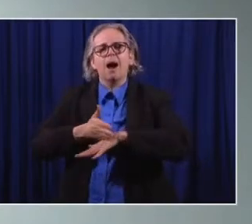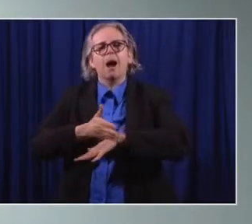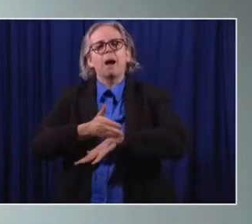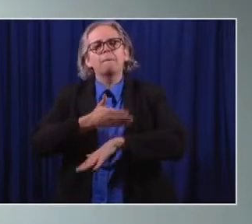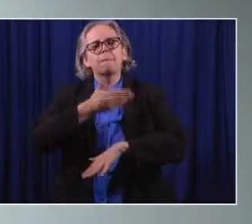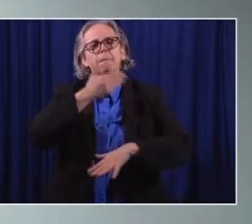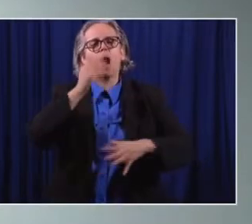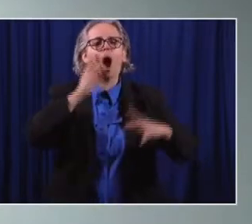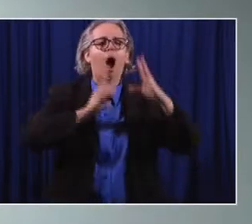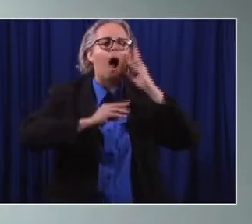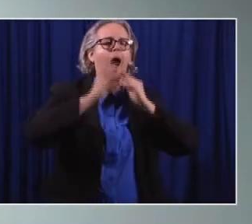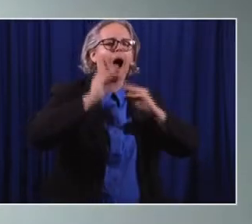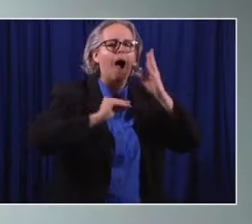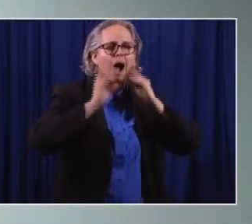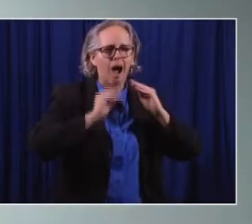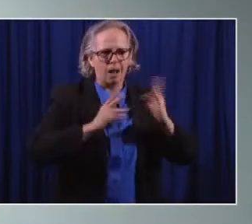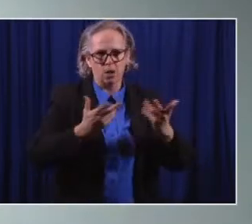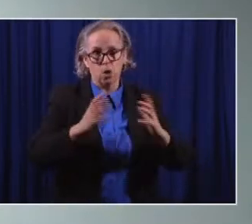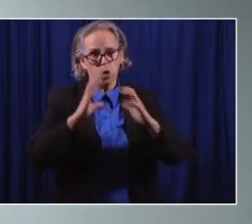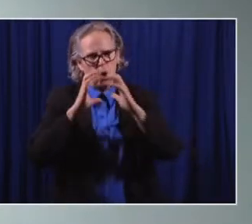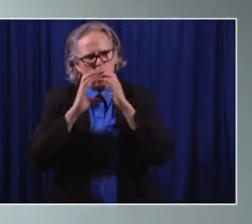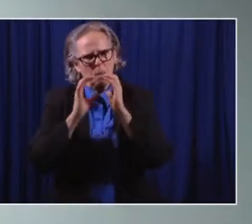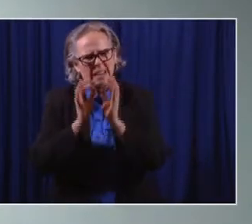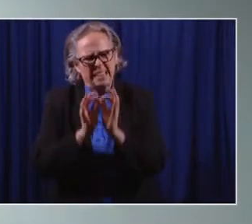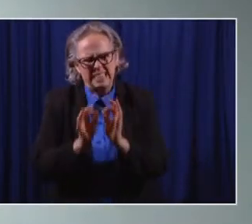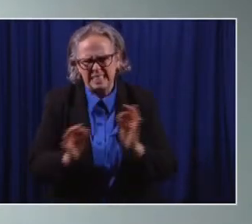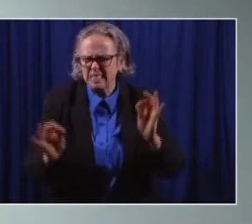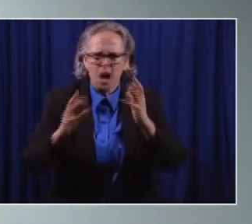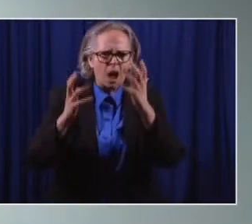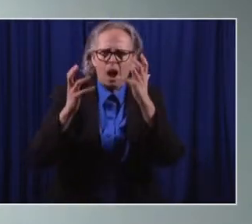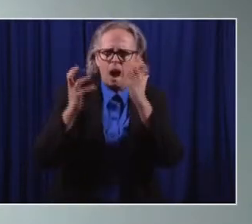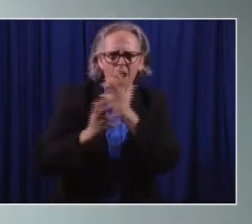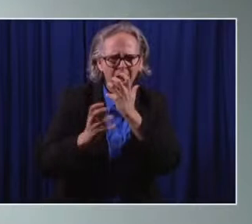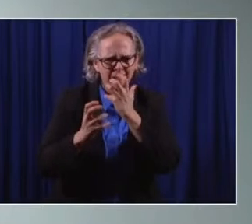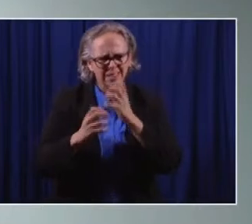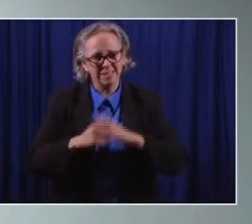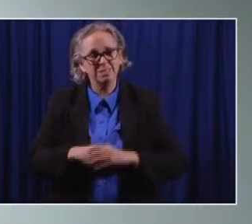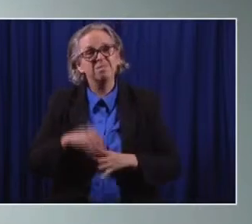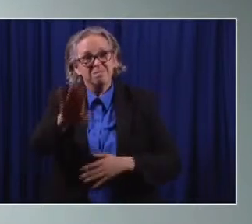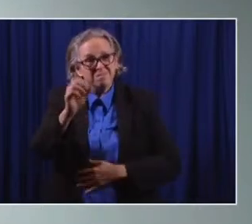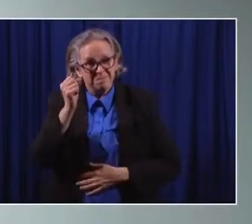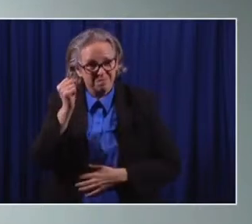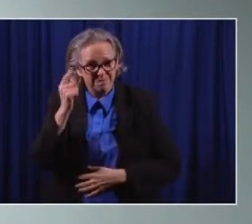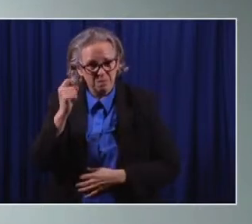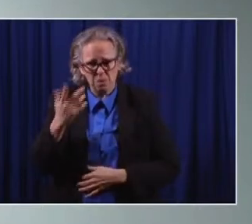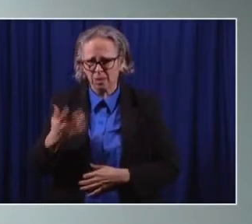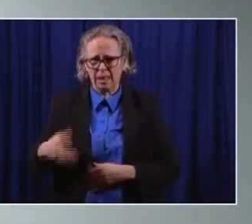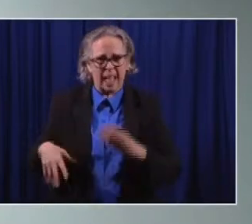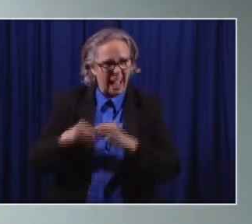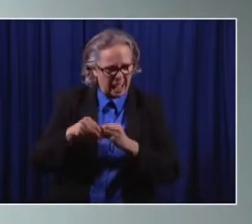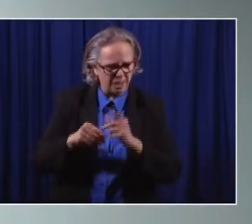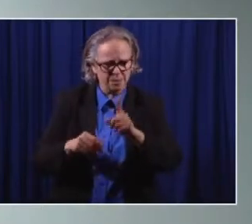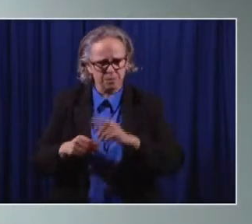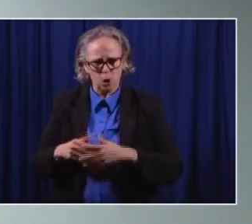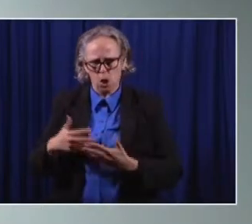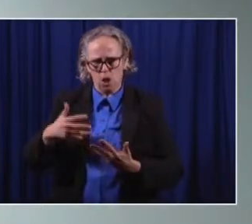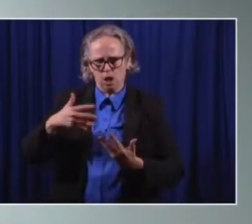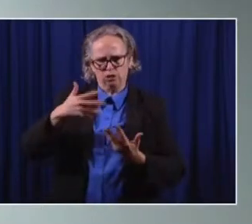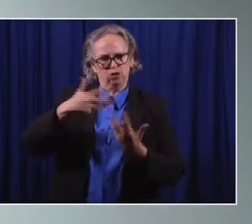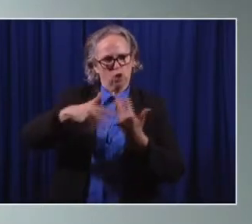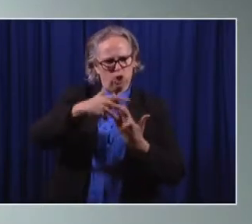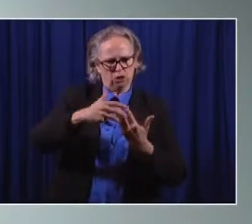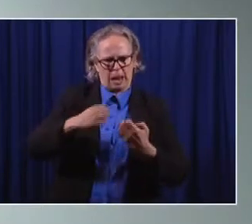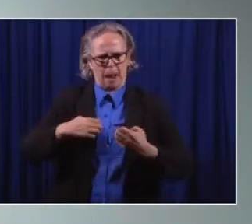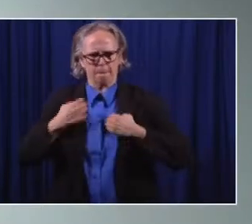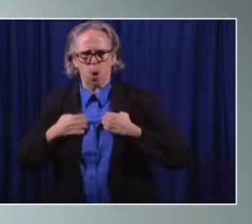We're trying to, we're also, and we appreciate the social emotional support that the state has given us. We're trying to incorporate